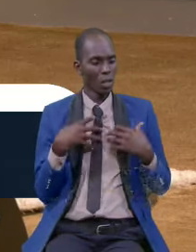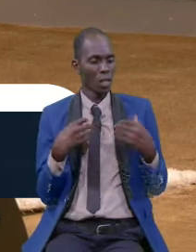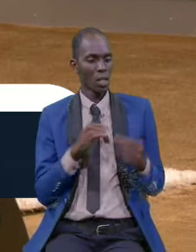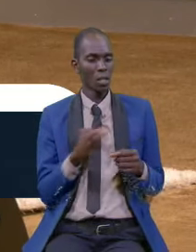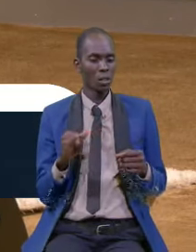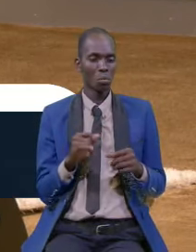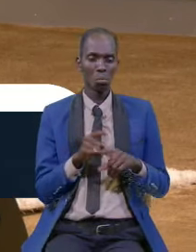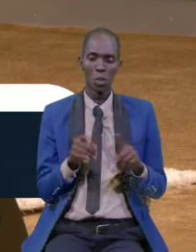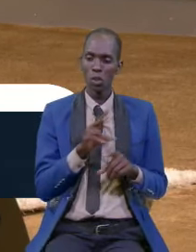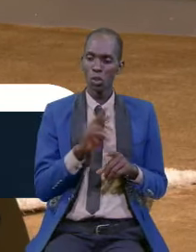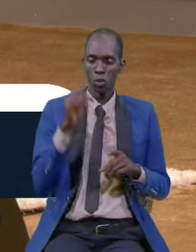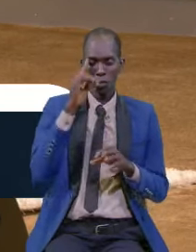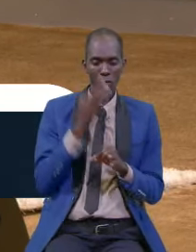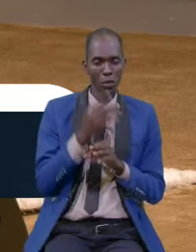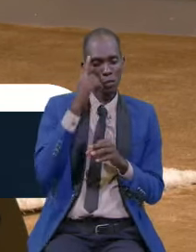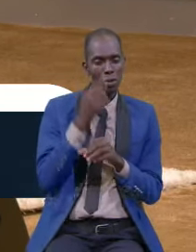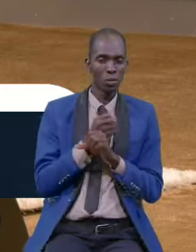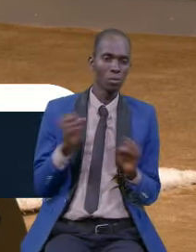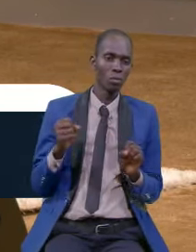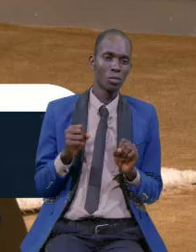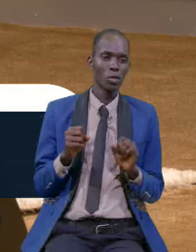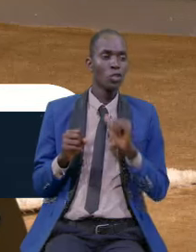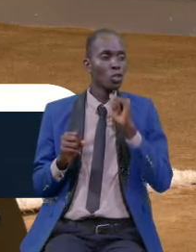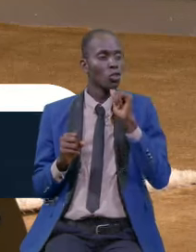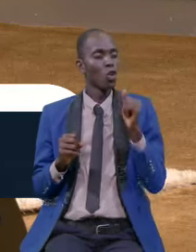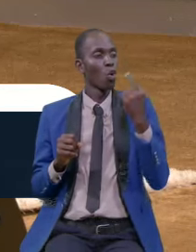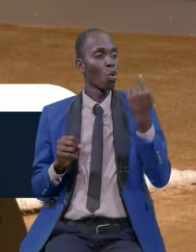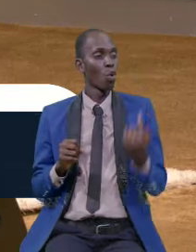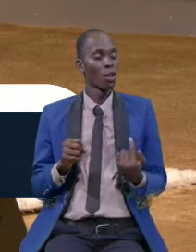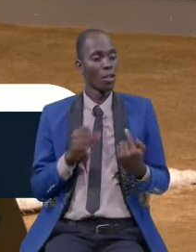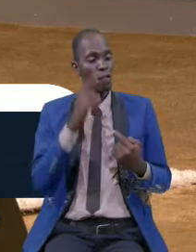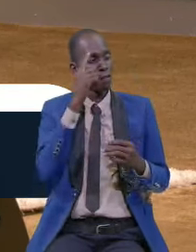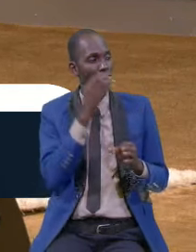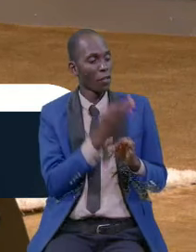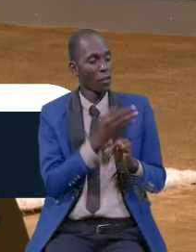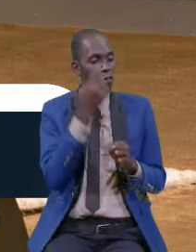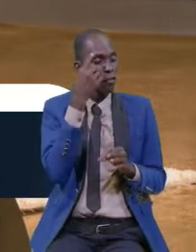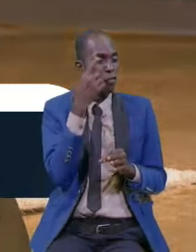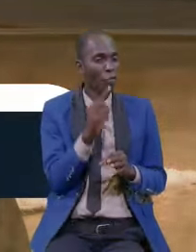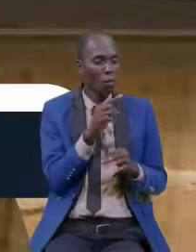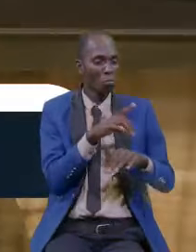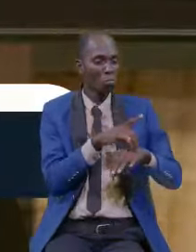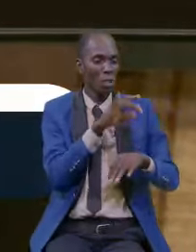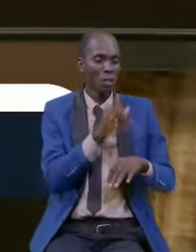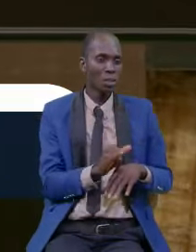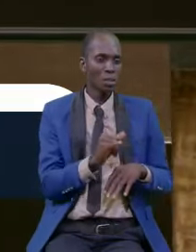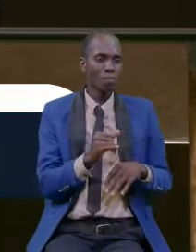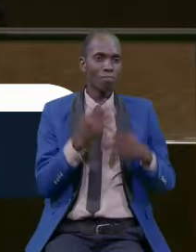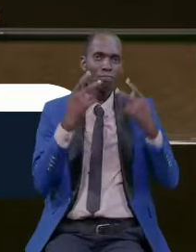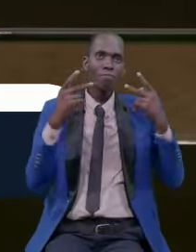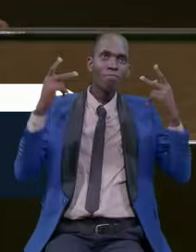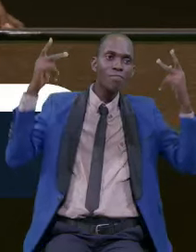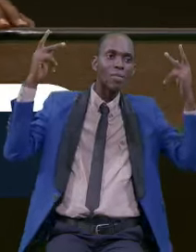for salvation. Not just faith for earthly prosperity, and there's